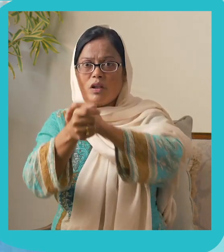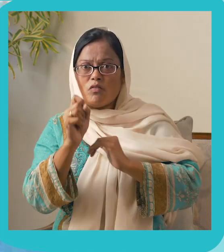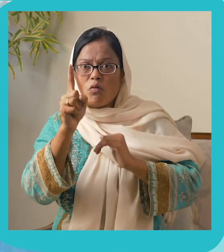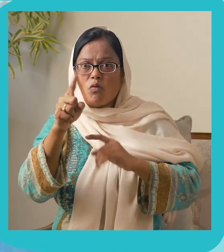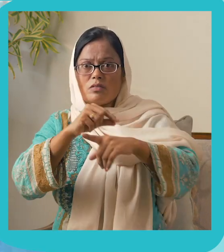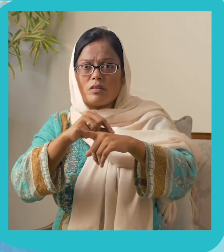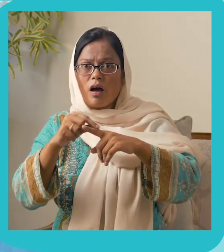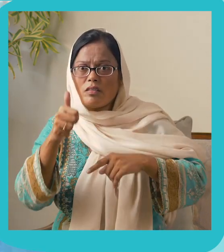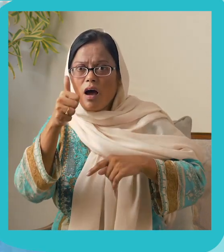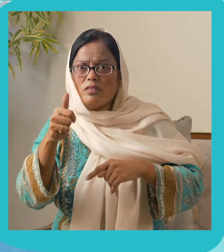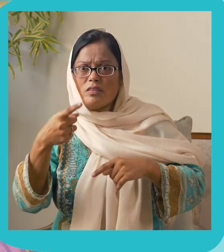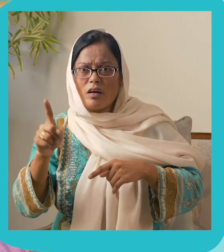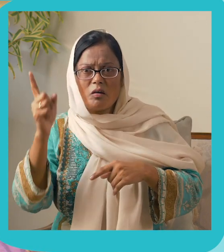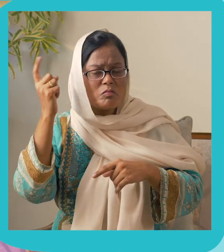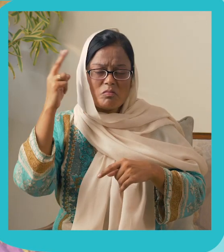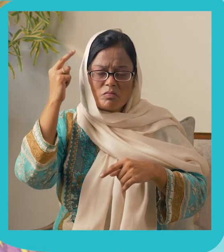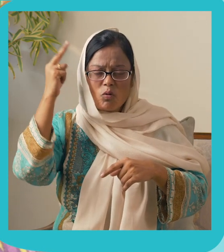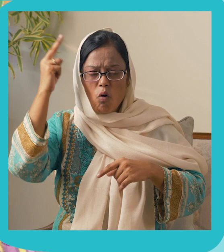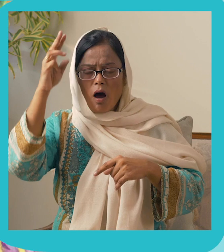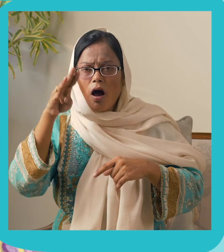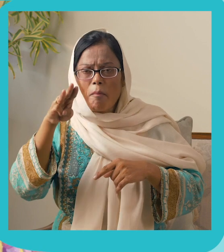Olive did not sleep well that night.